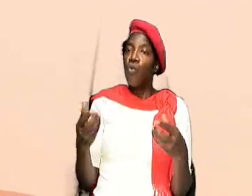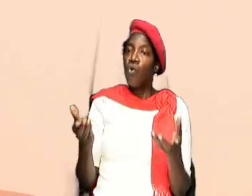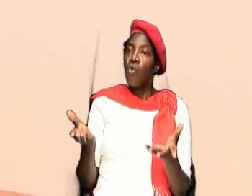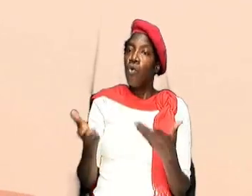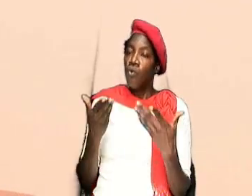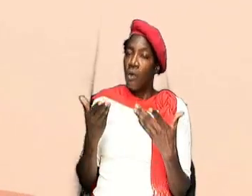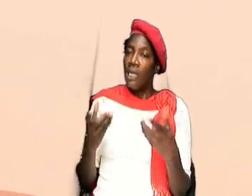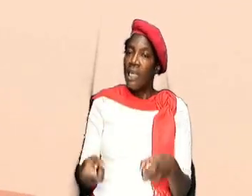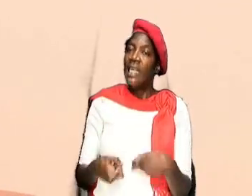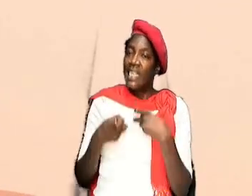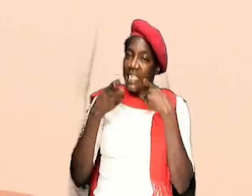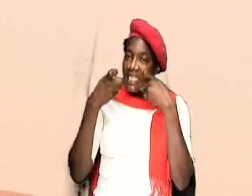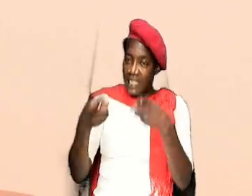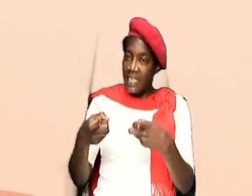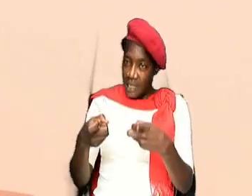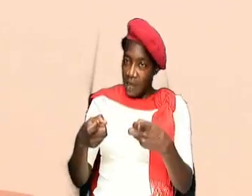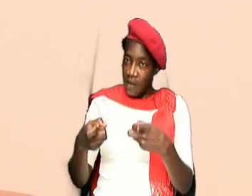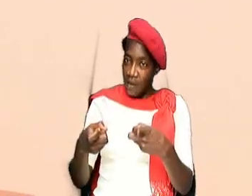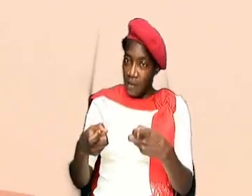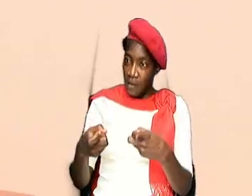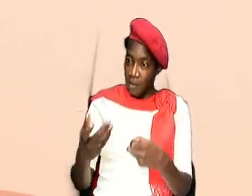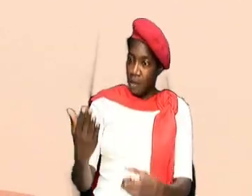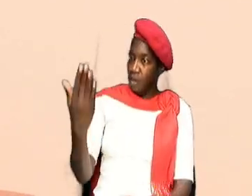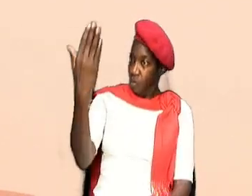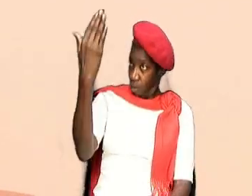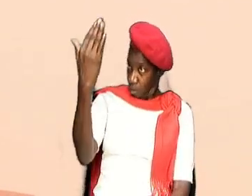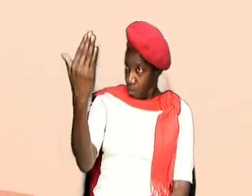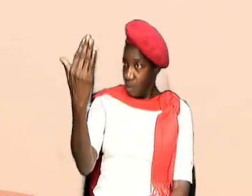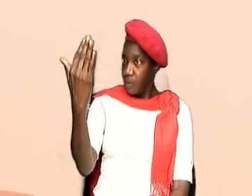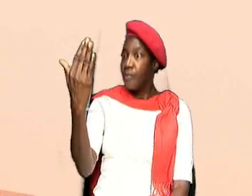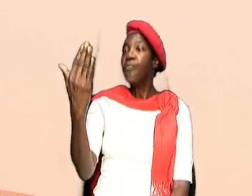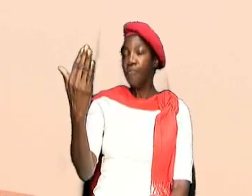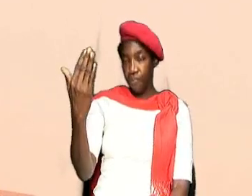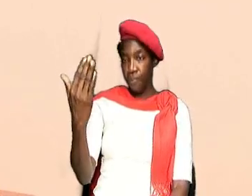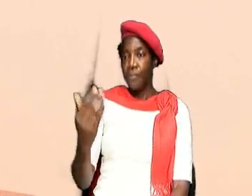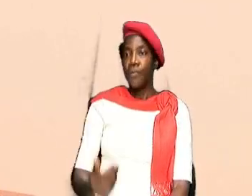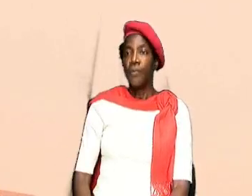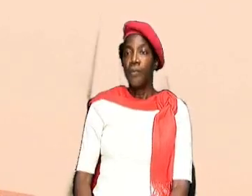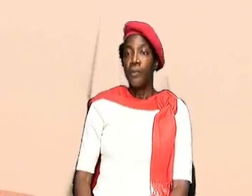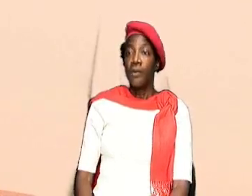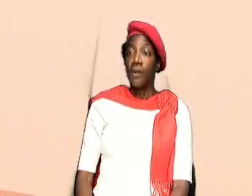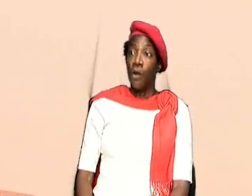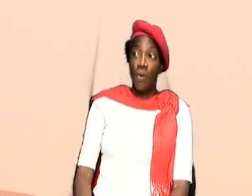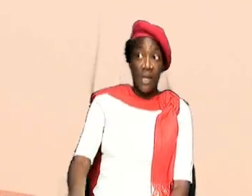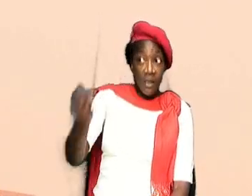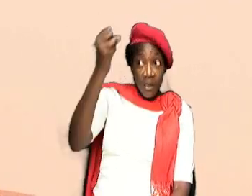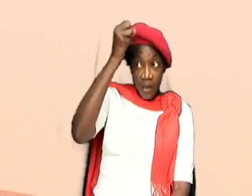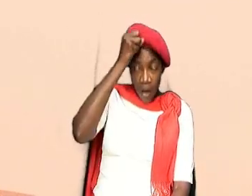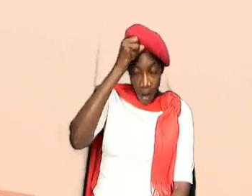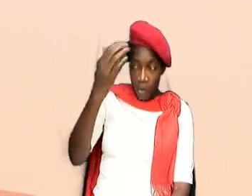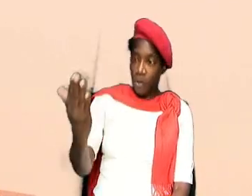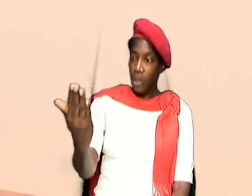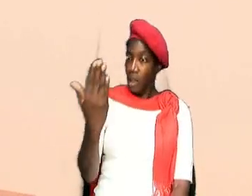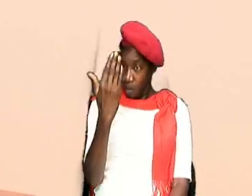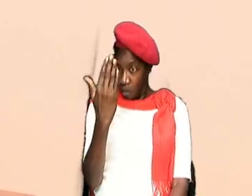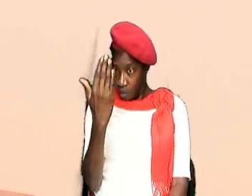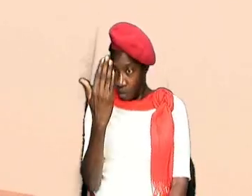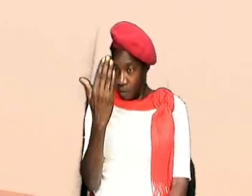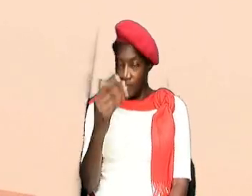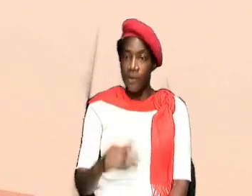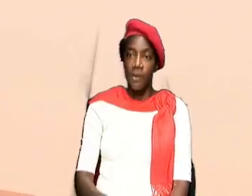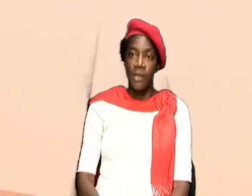when he sinned and was confronted. We went through how Saul was confronted and